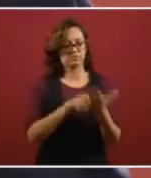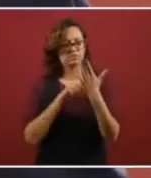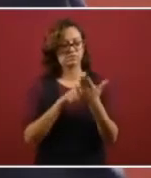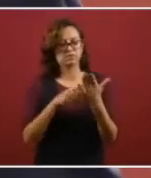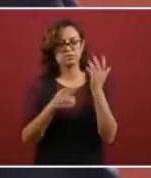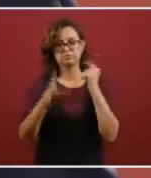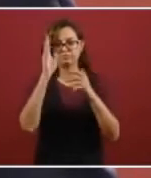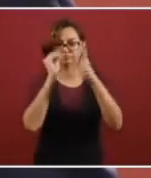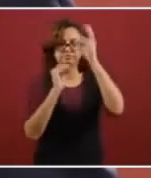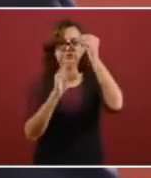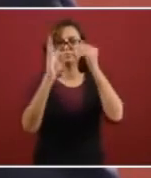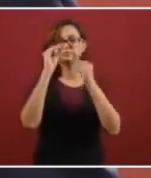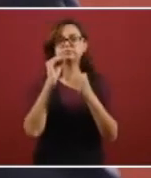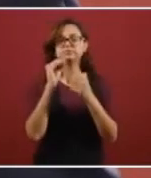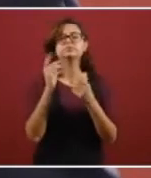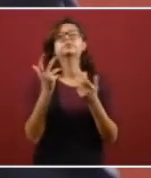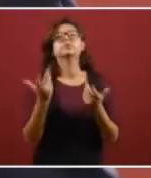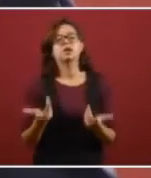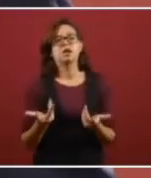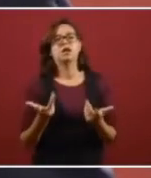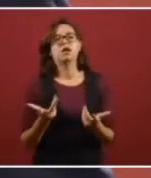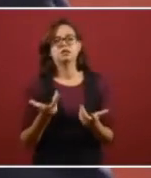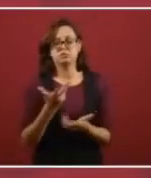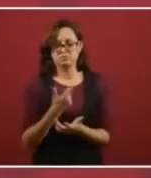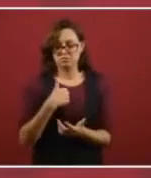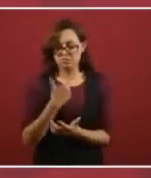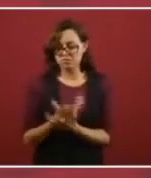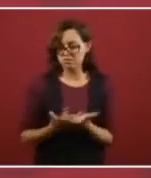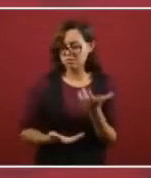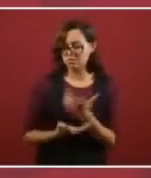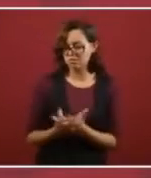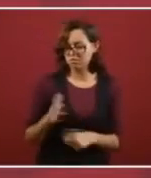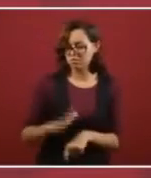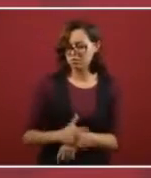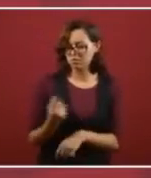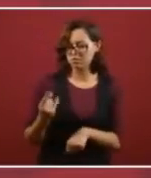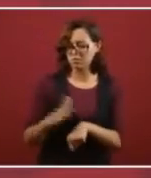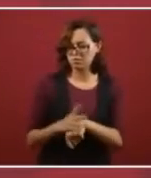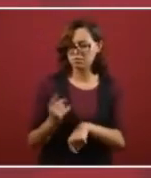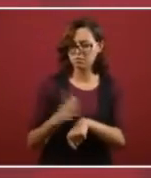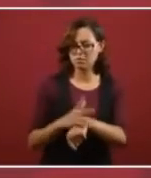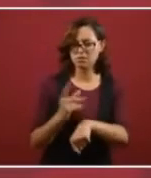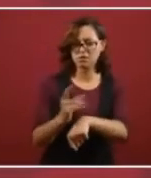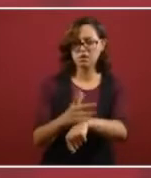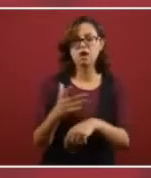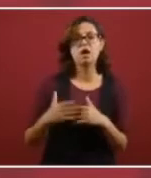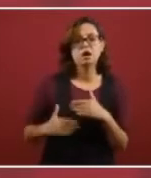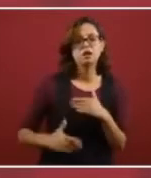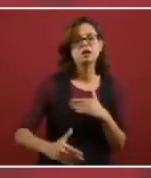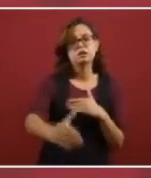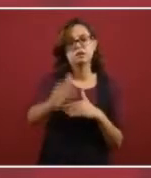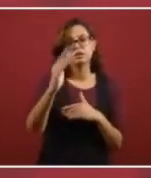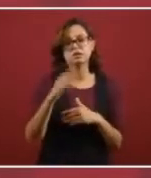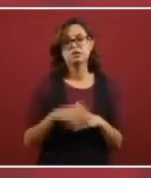the like marks of reference as to why of our actions